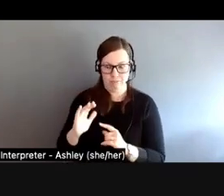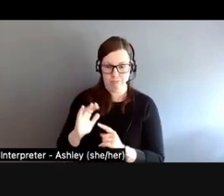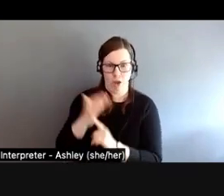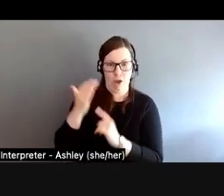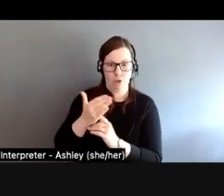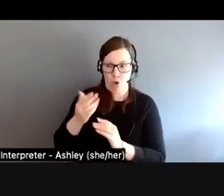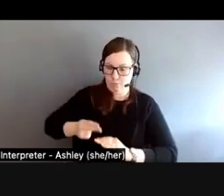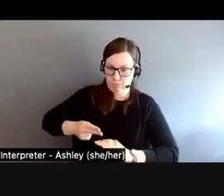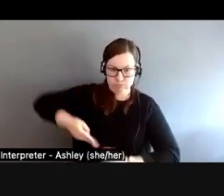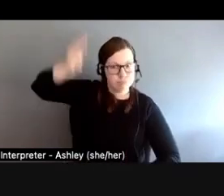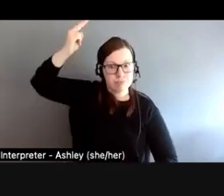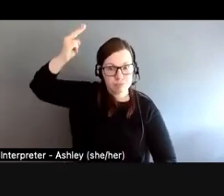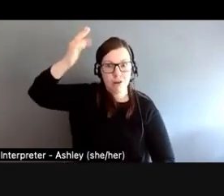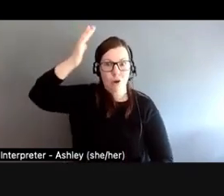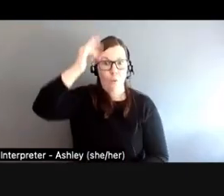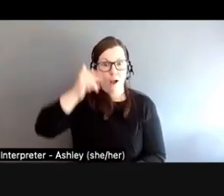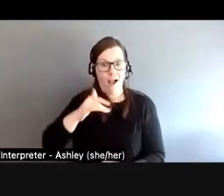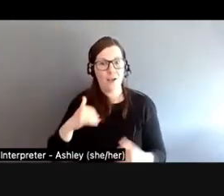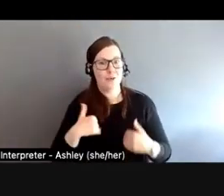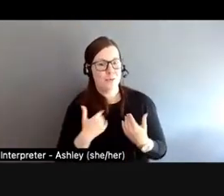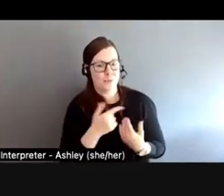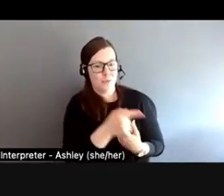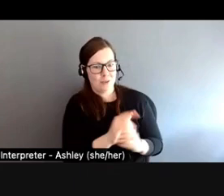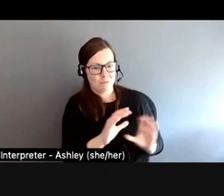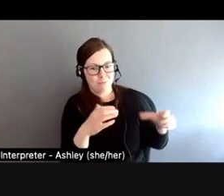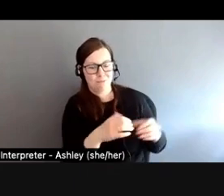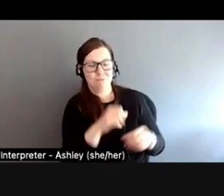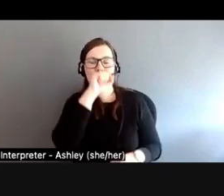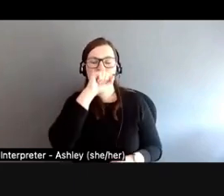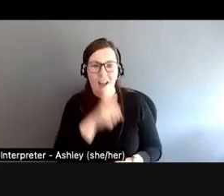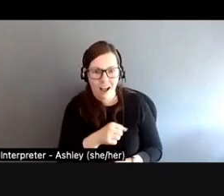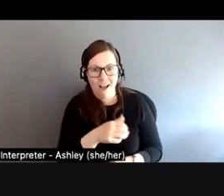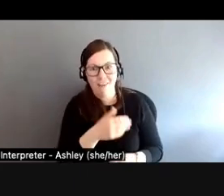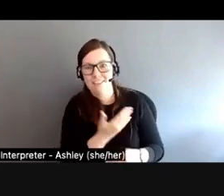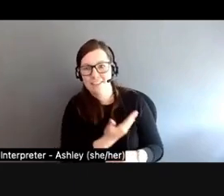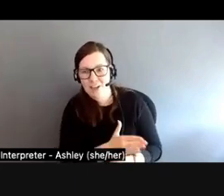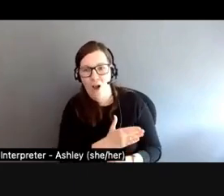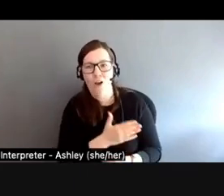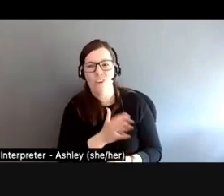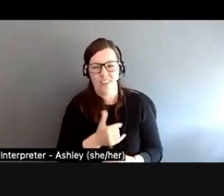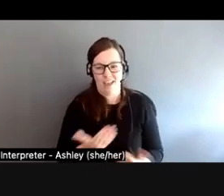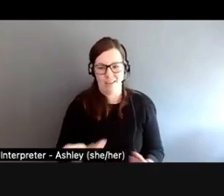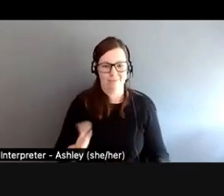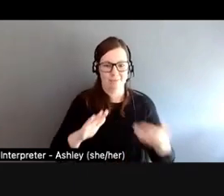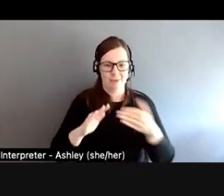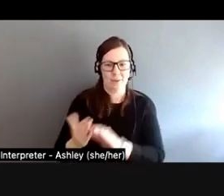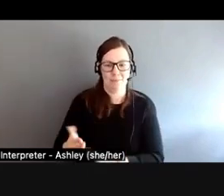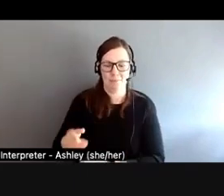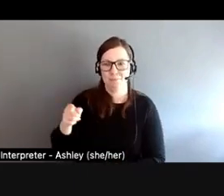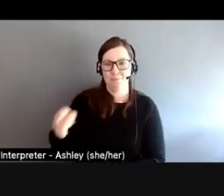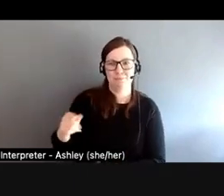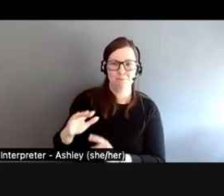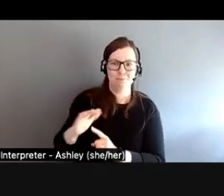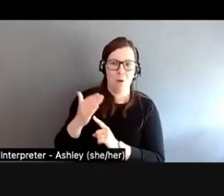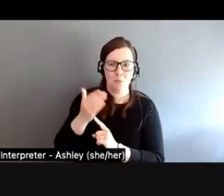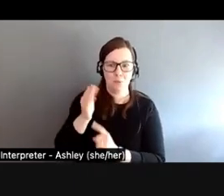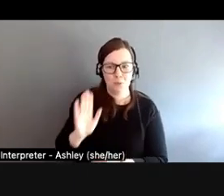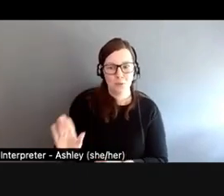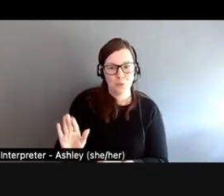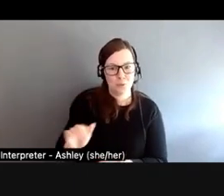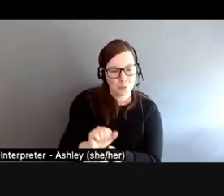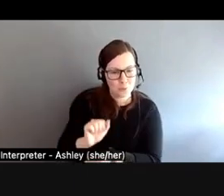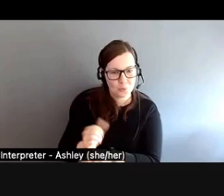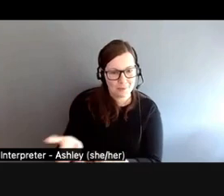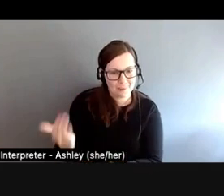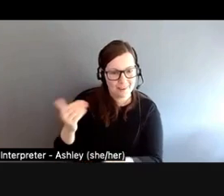an example of a trending sound. It comes from pop culture, media, shows, TVs,